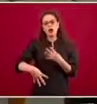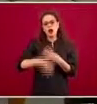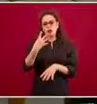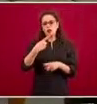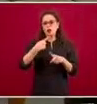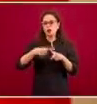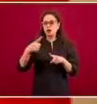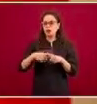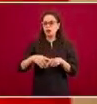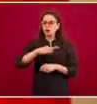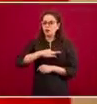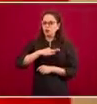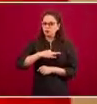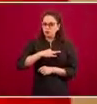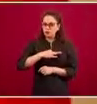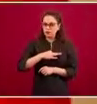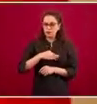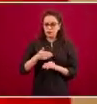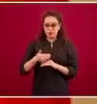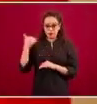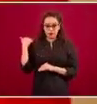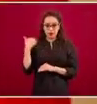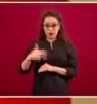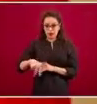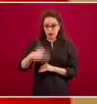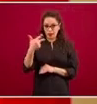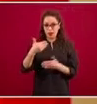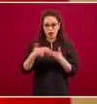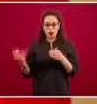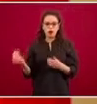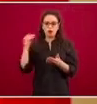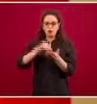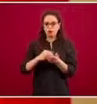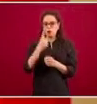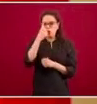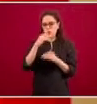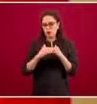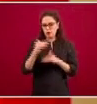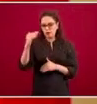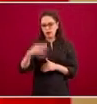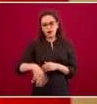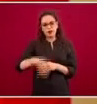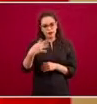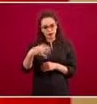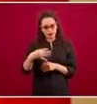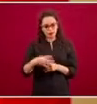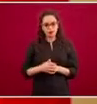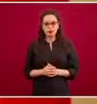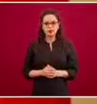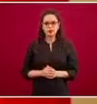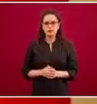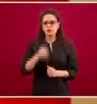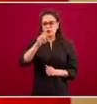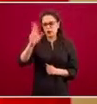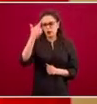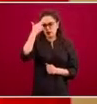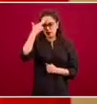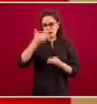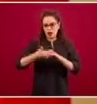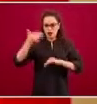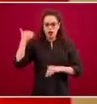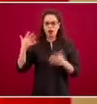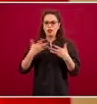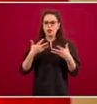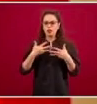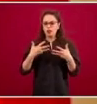vigilance, and the laboratory based vigilance program including COVID-19, includes 14 different